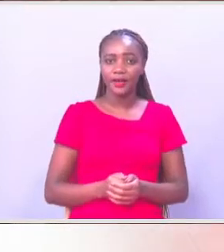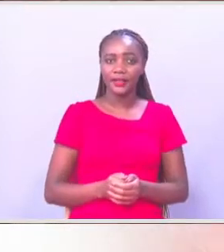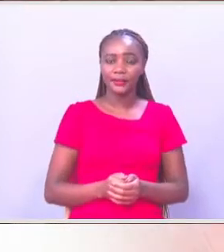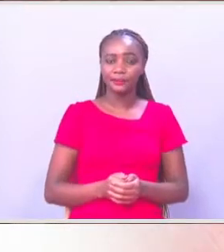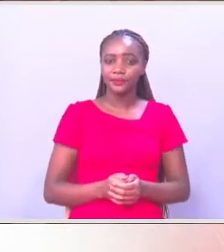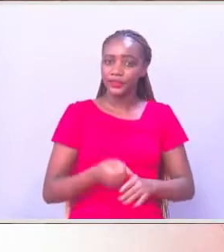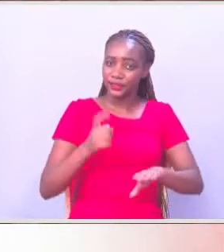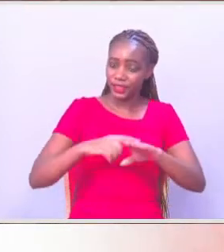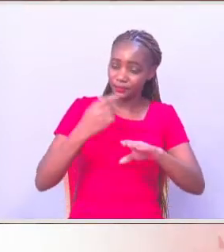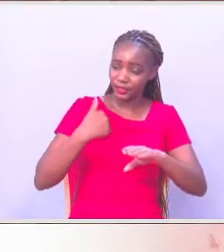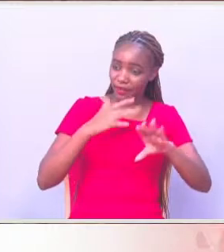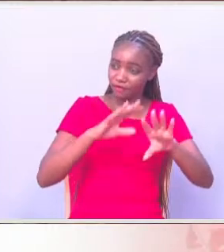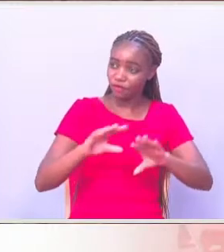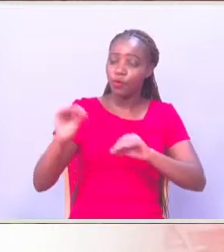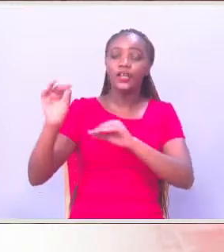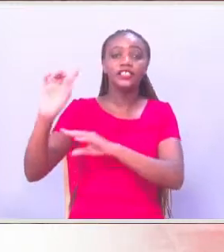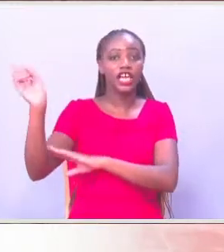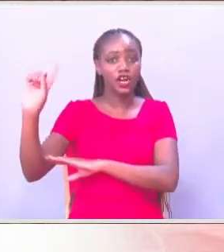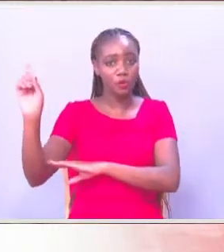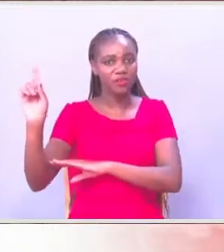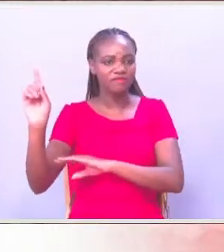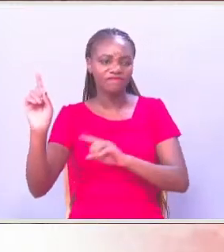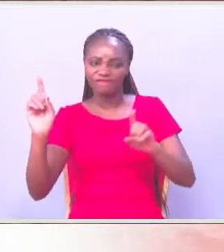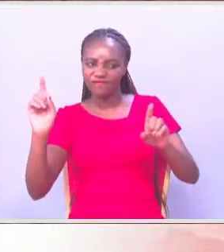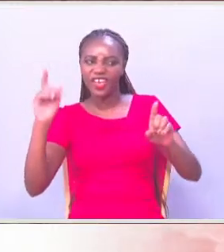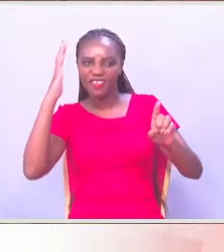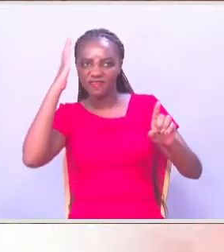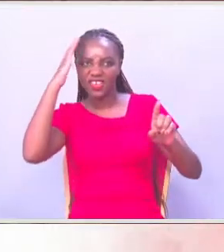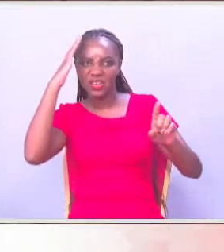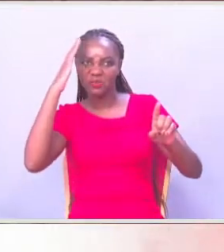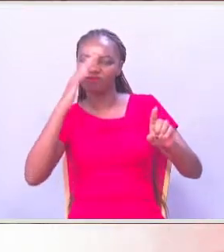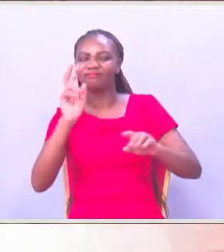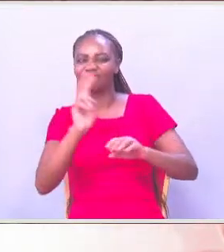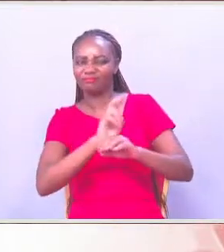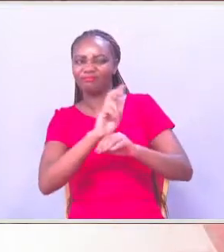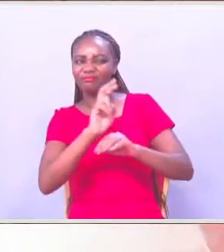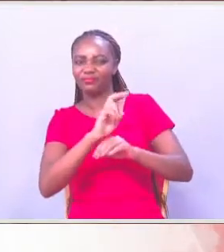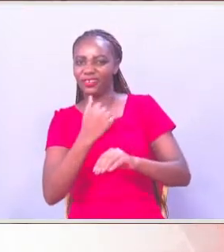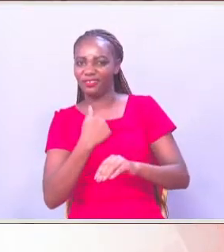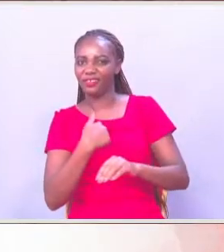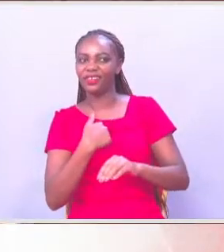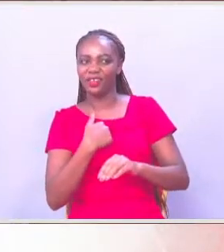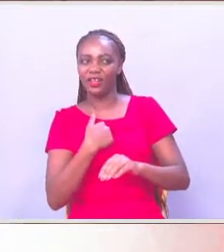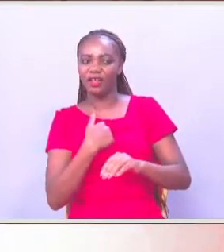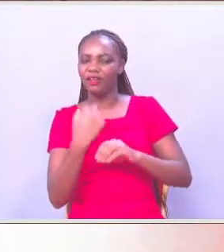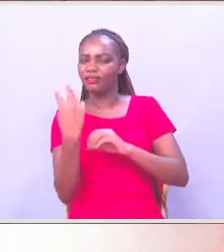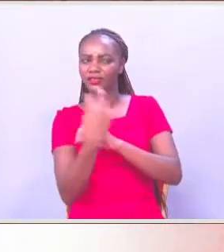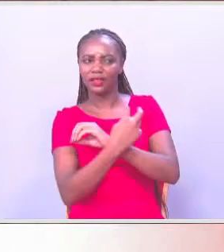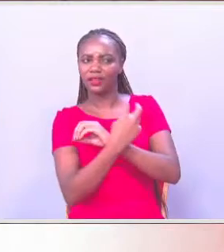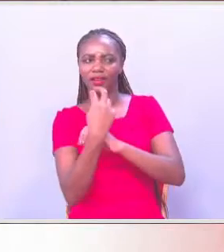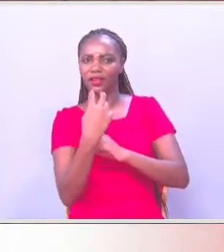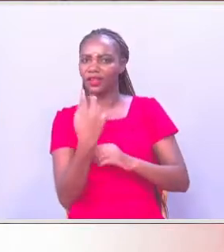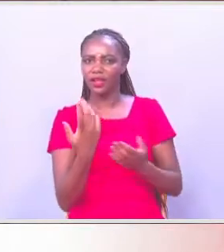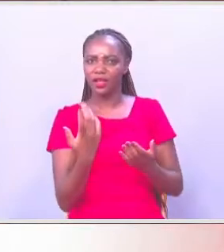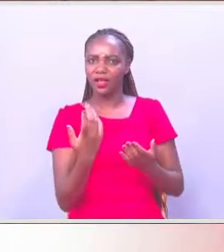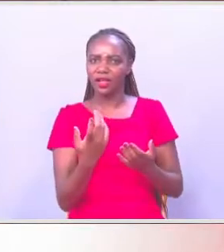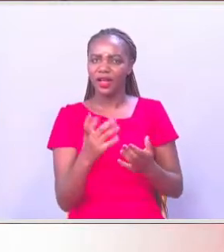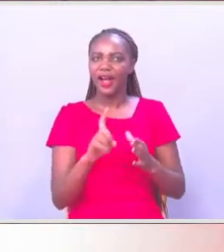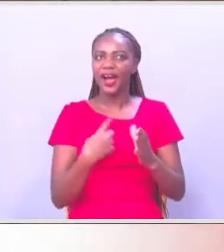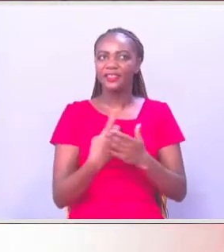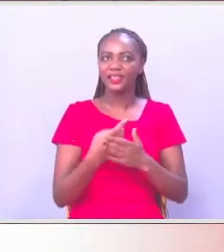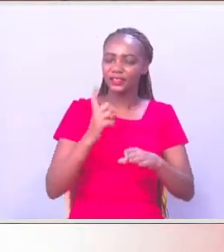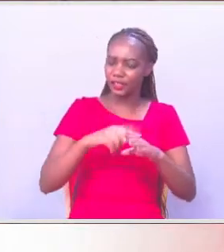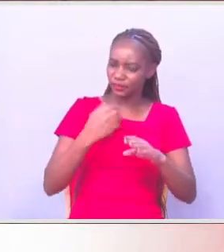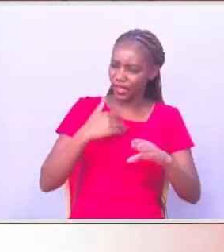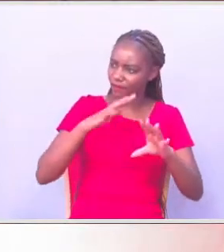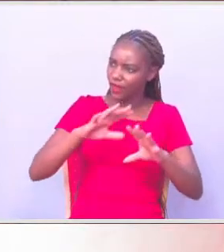Nikienda Nairobi, they knew. I think they were very good spies. Wanajua kuspy. Sasa mie